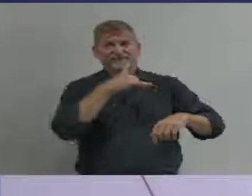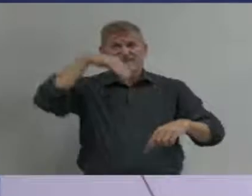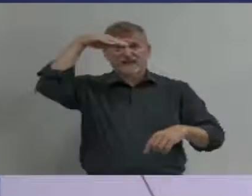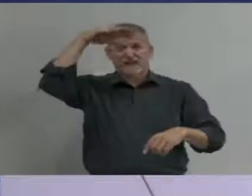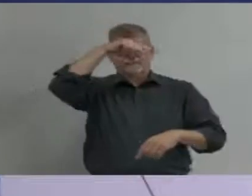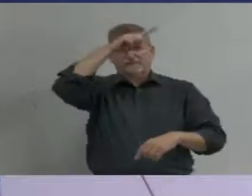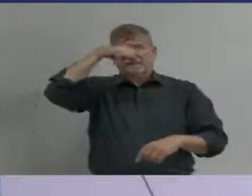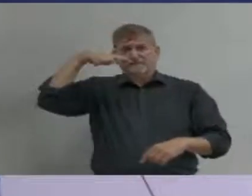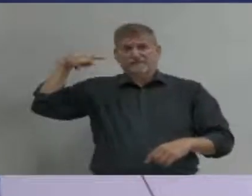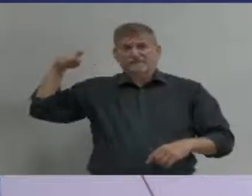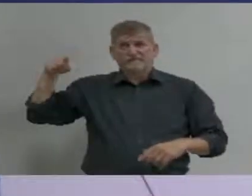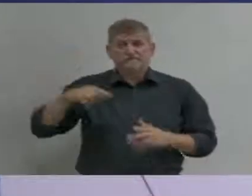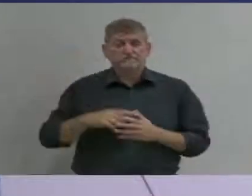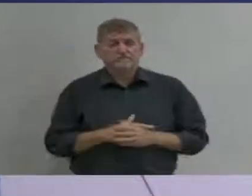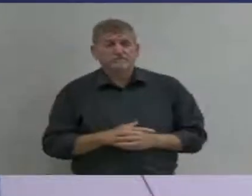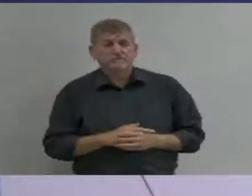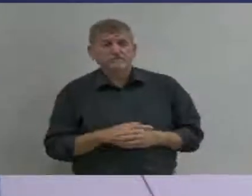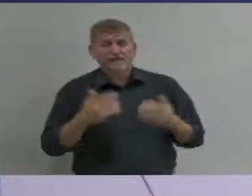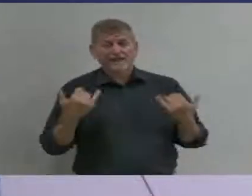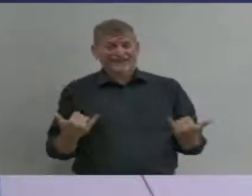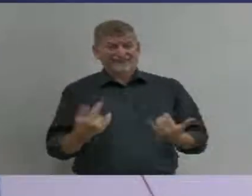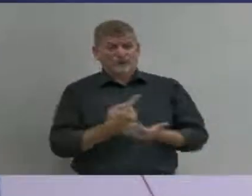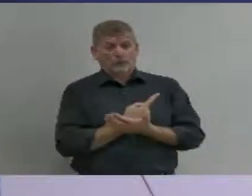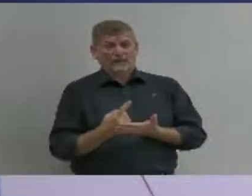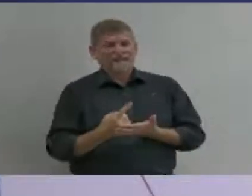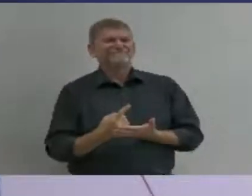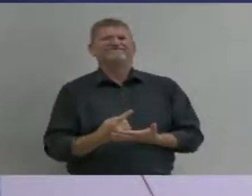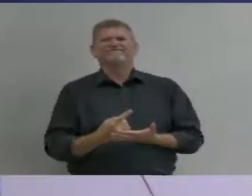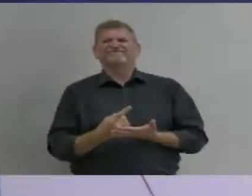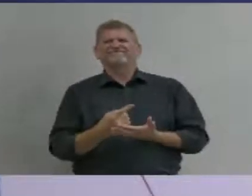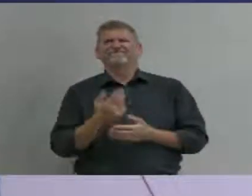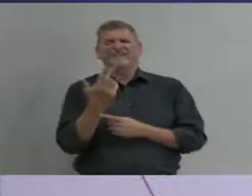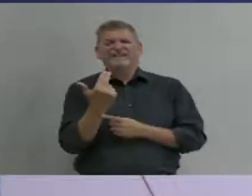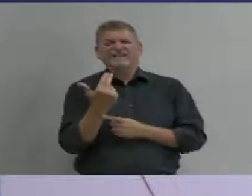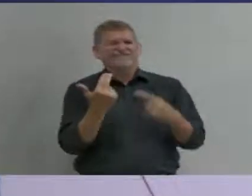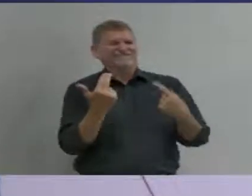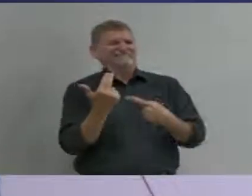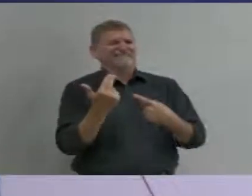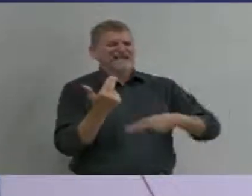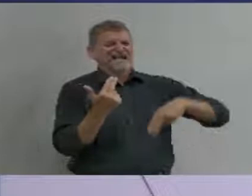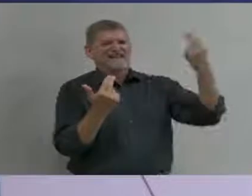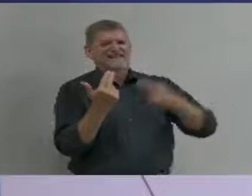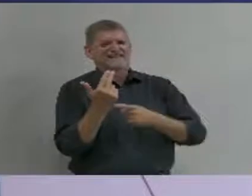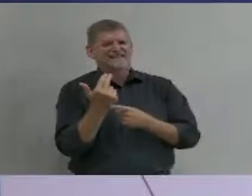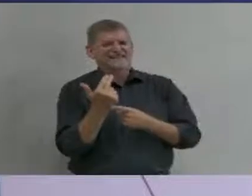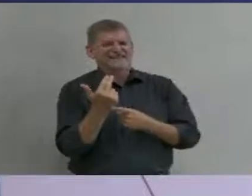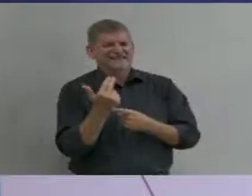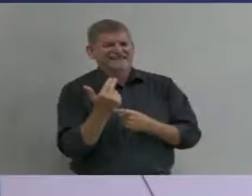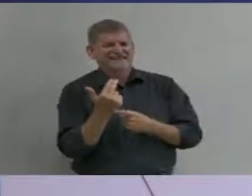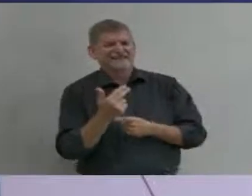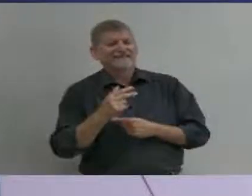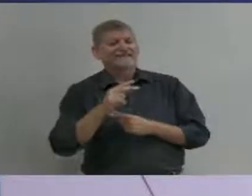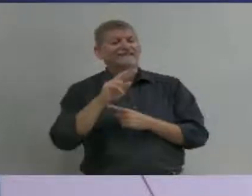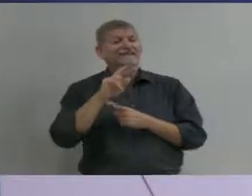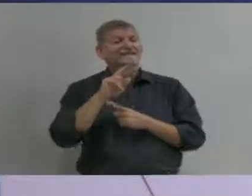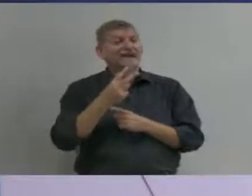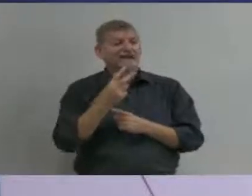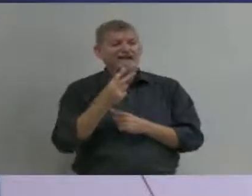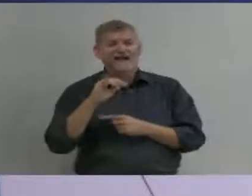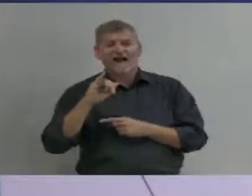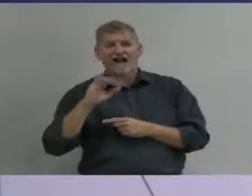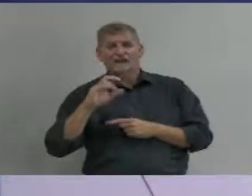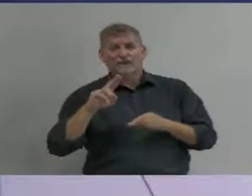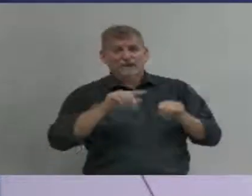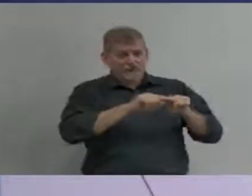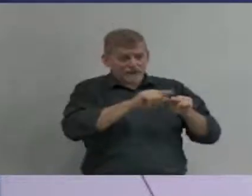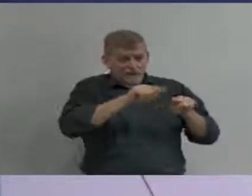been 13. The second line is the number in the intensive care unit. which is currently 1, and